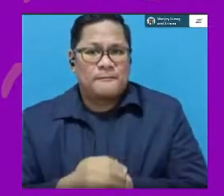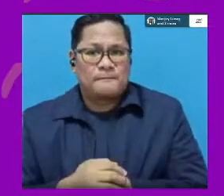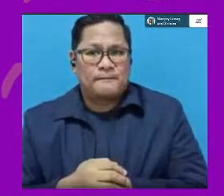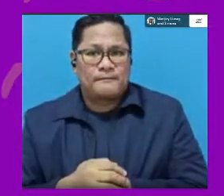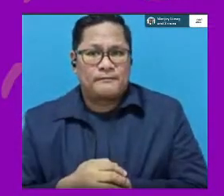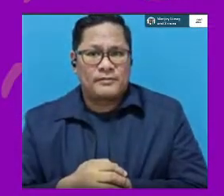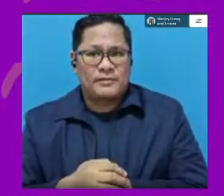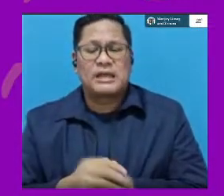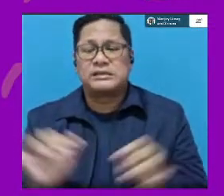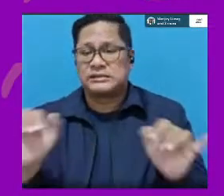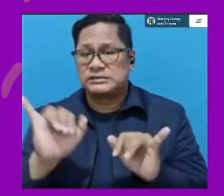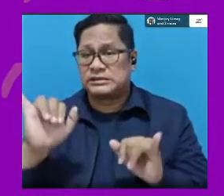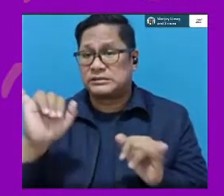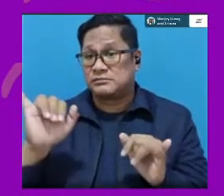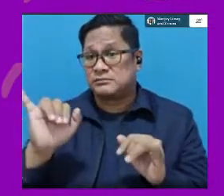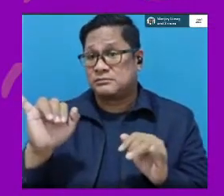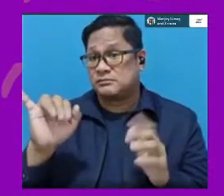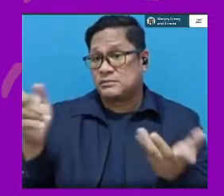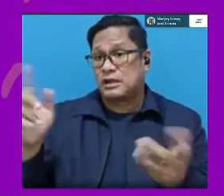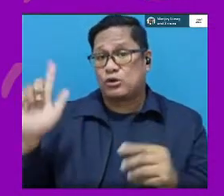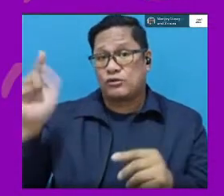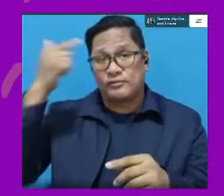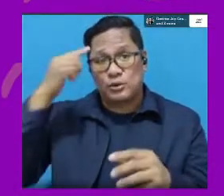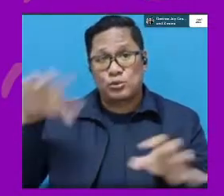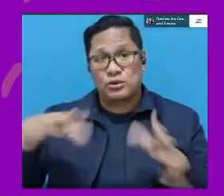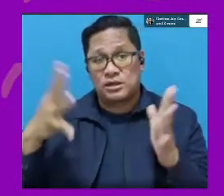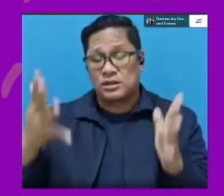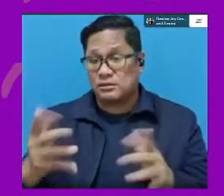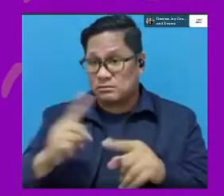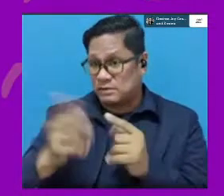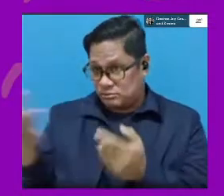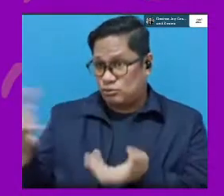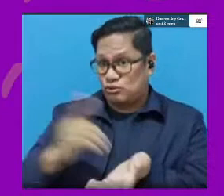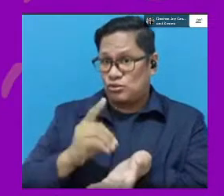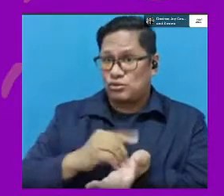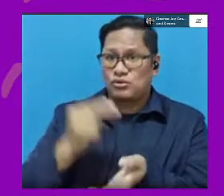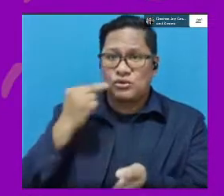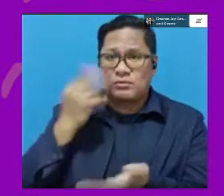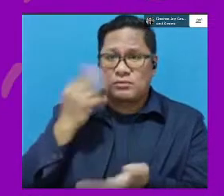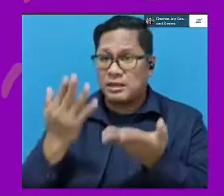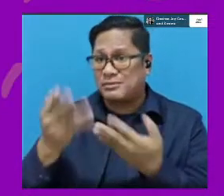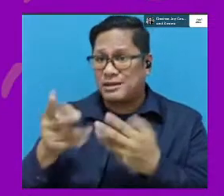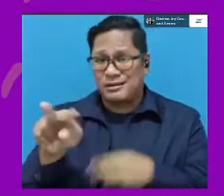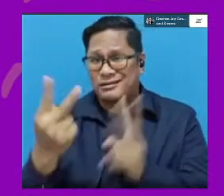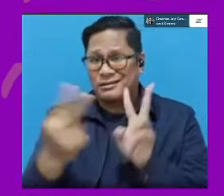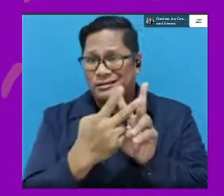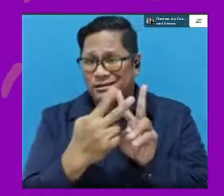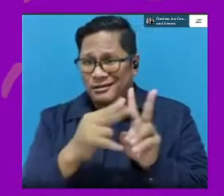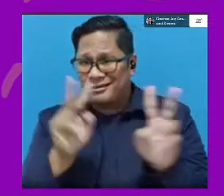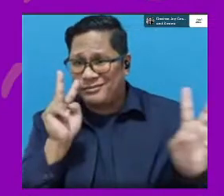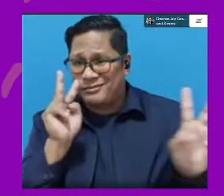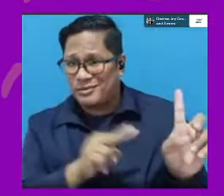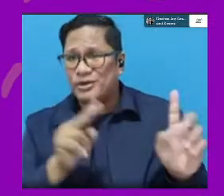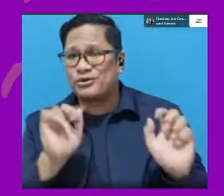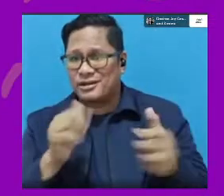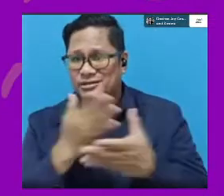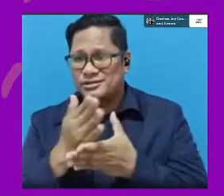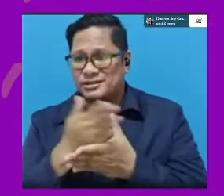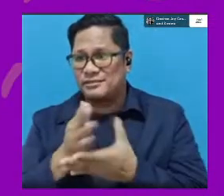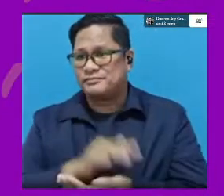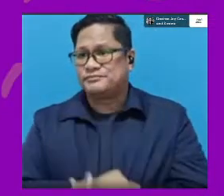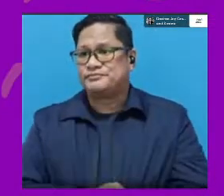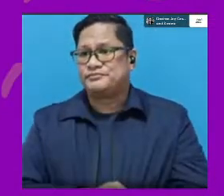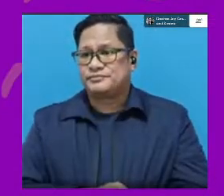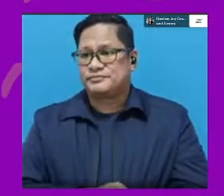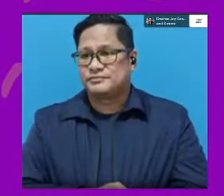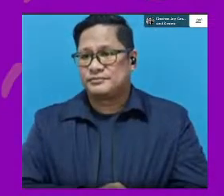like government workers. But Dr. Norilyn, if you know the answer to either of those perspectives, if you could share. Okay po. So with the